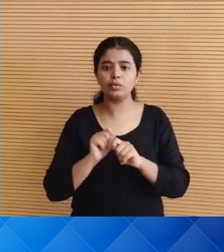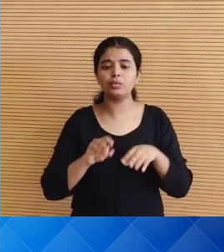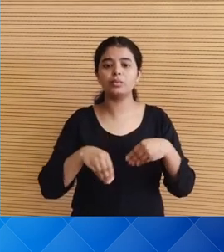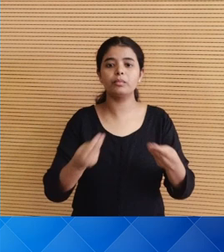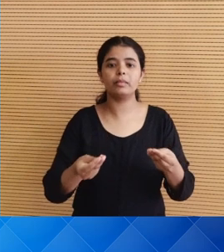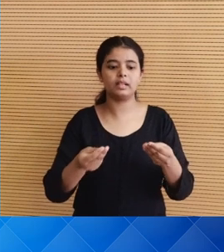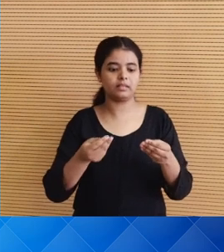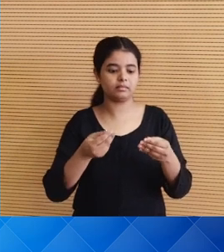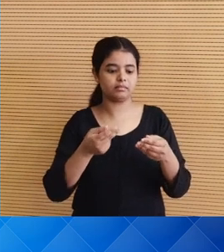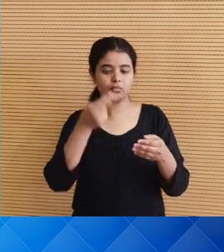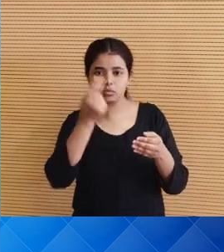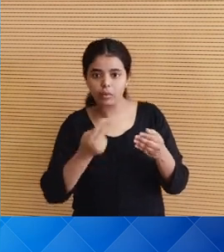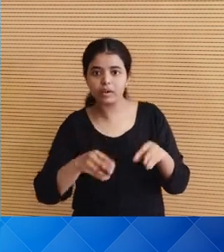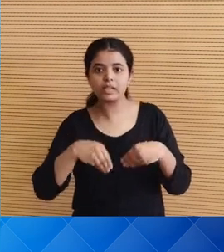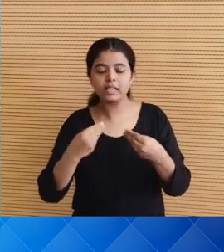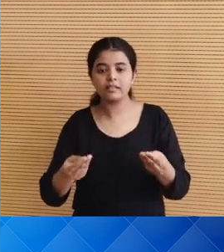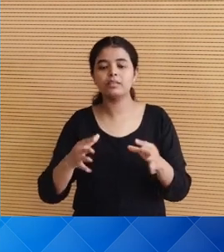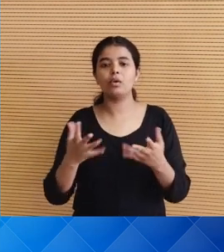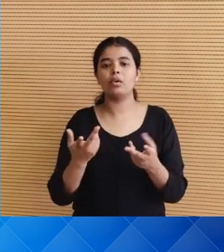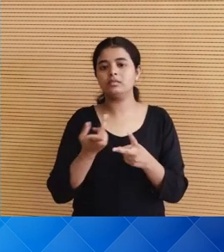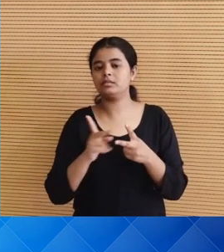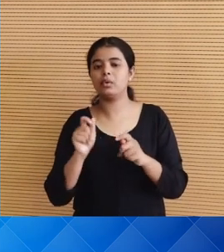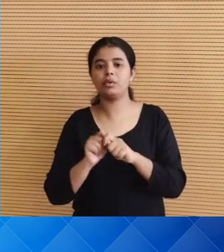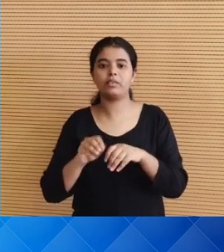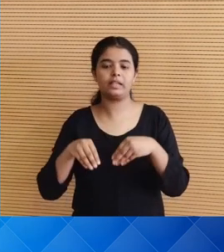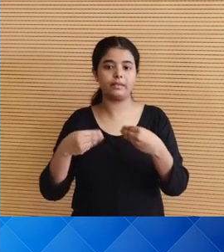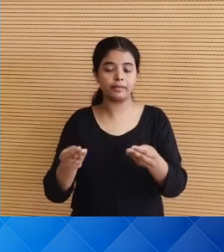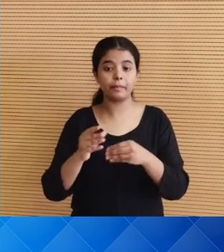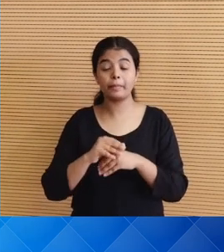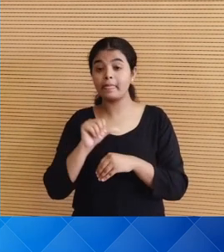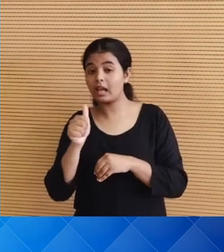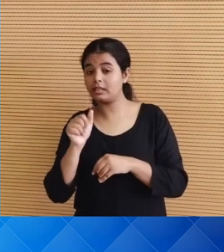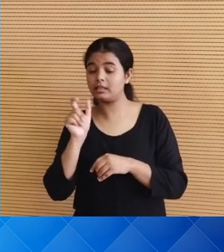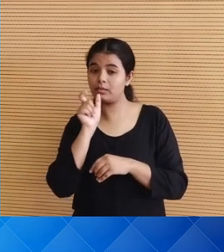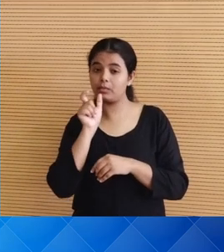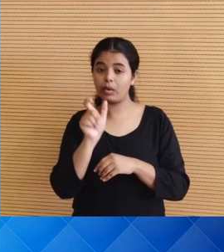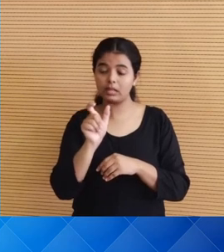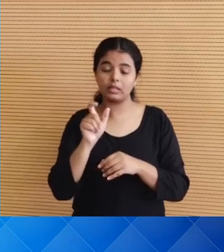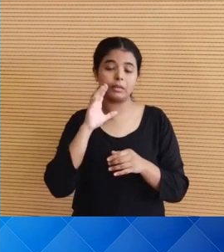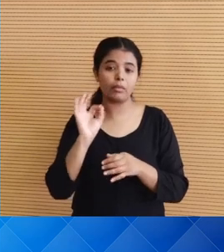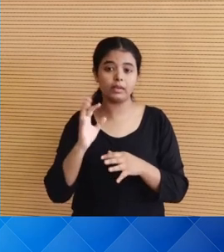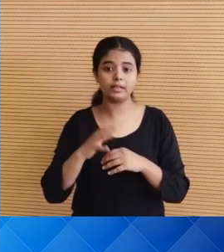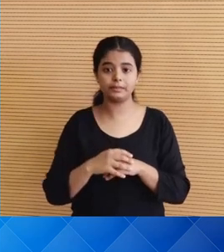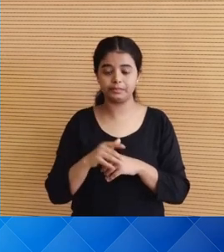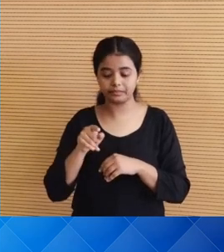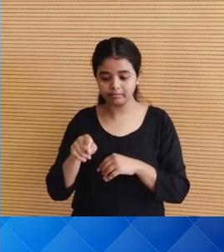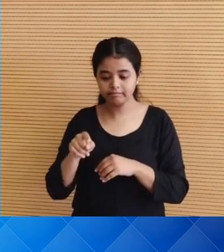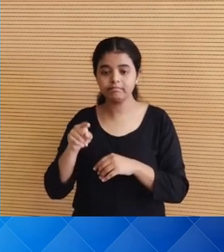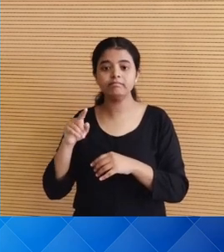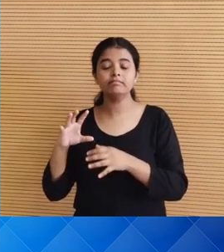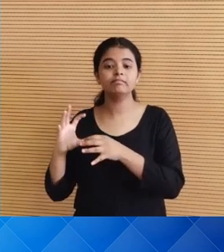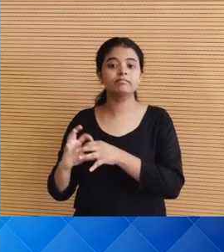eclectic approach. Eclectic approach is a mixed approach, and the major main feature of the NCF is that